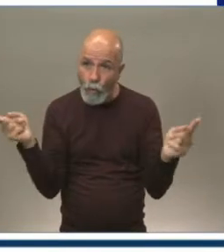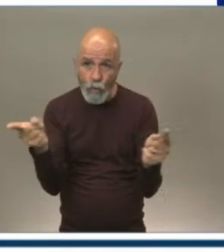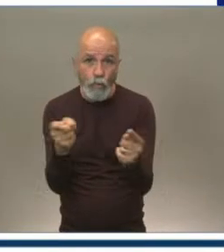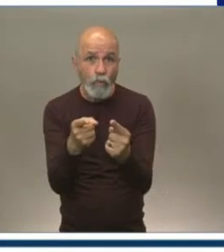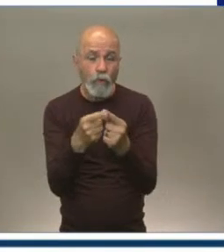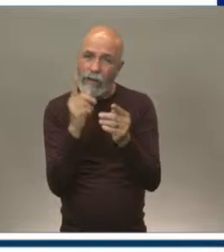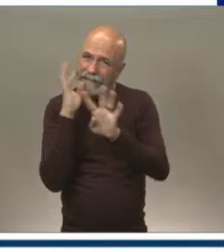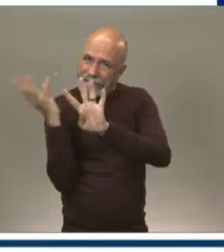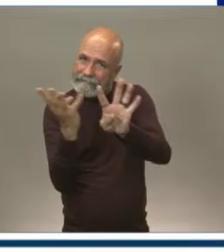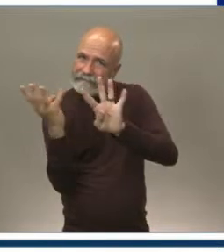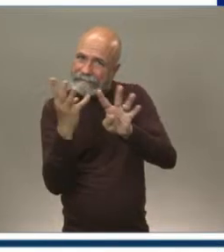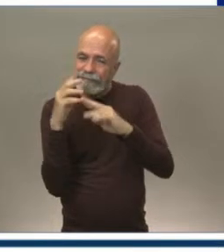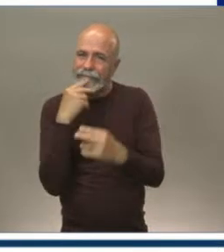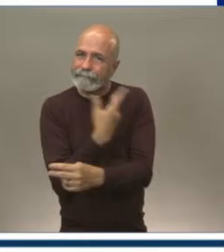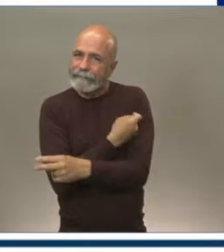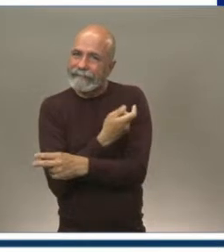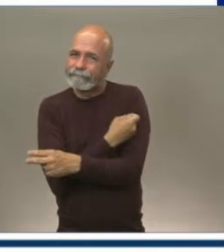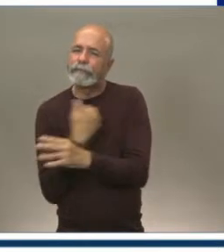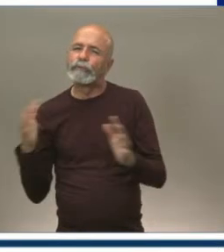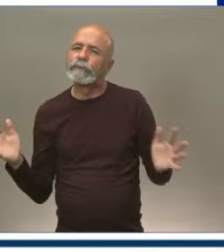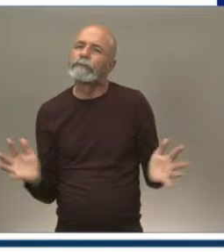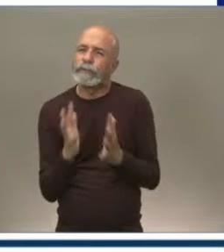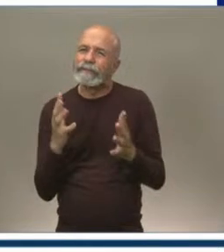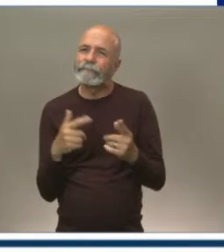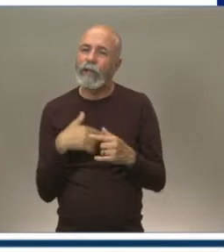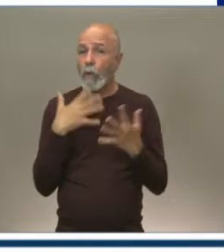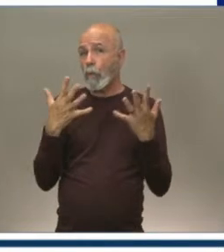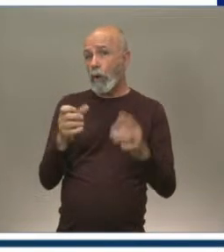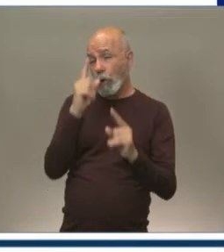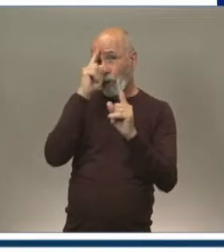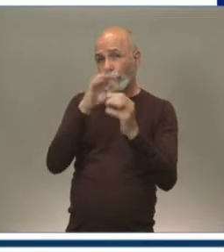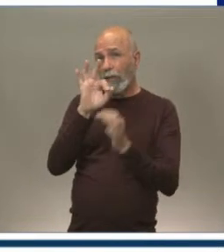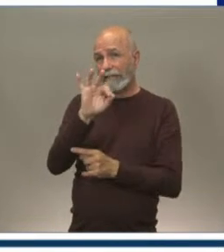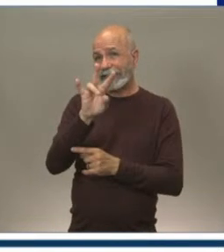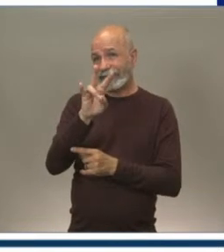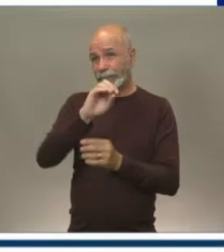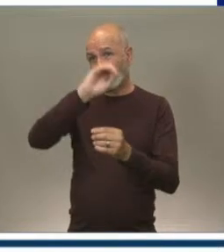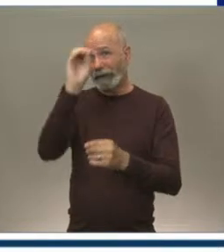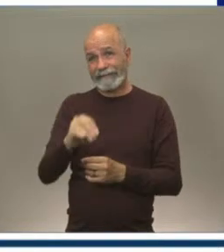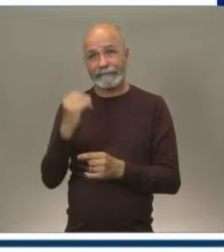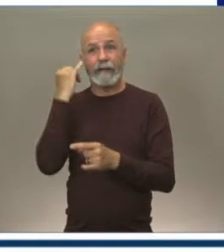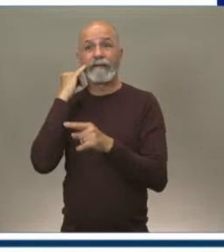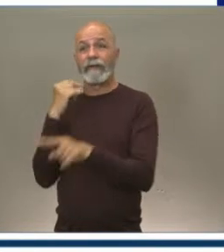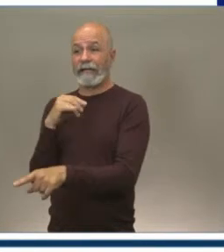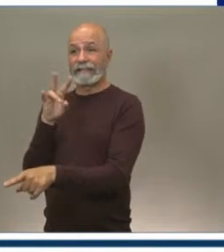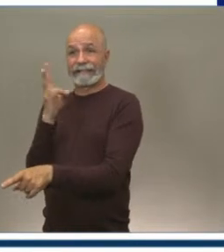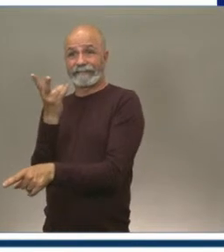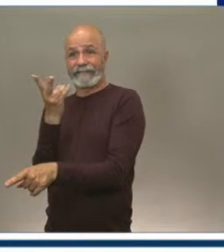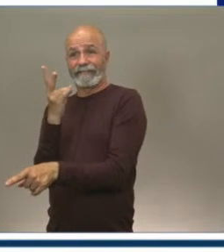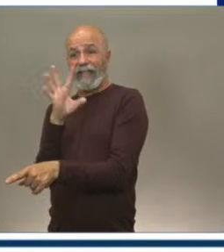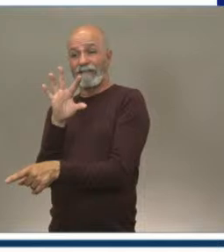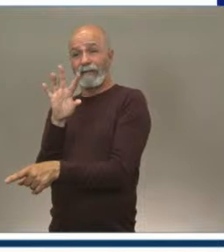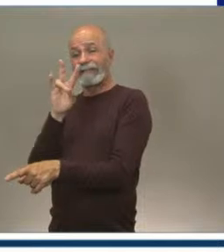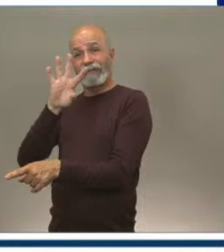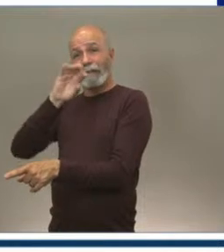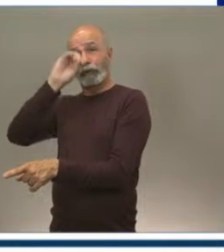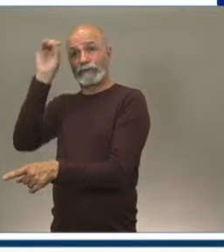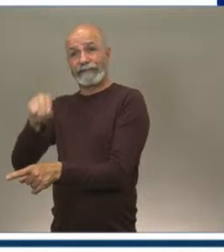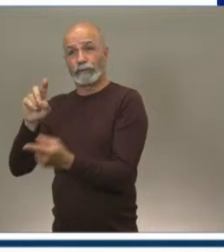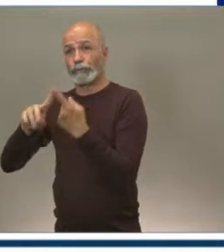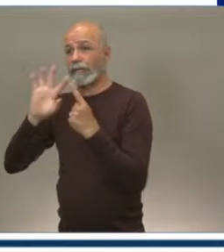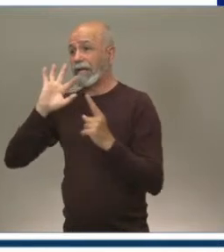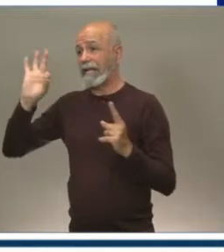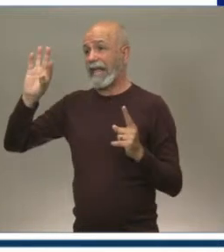as percentages. 97% of those 75 to 79 have had their first shot. Dr. Strang referenced